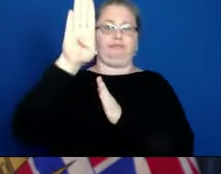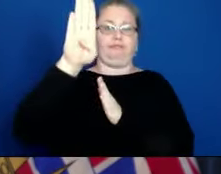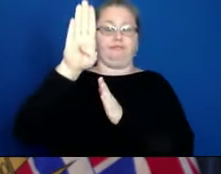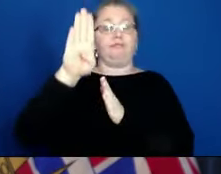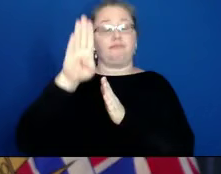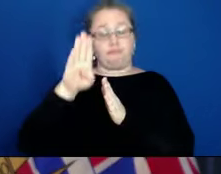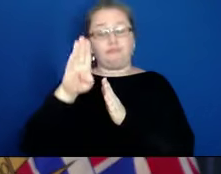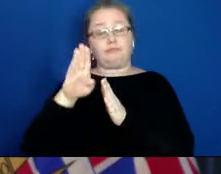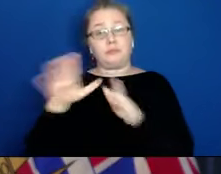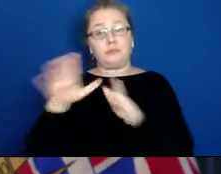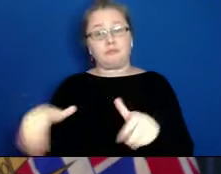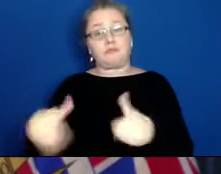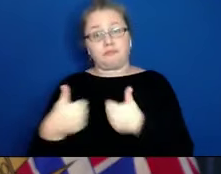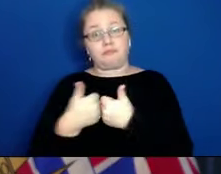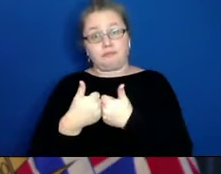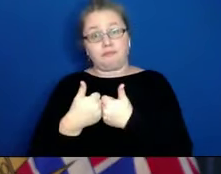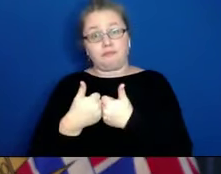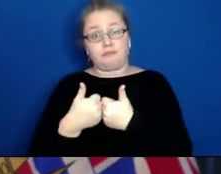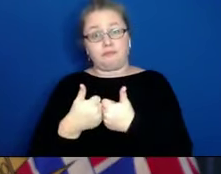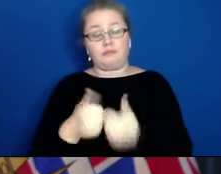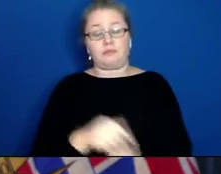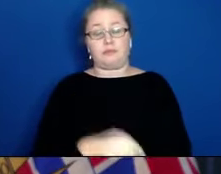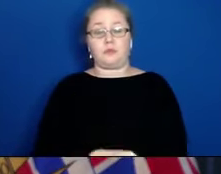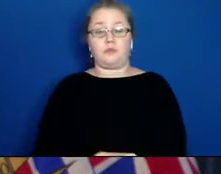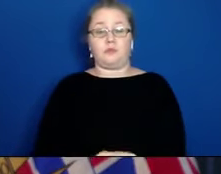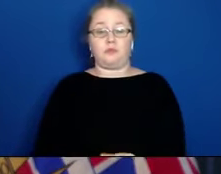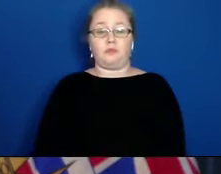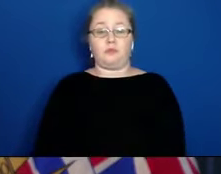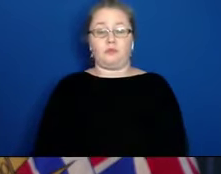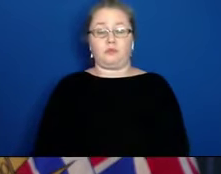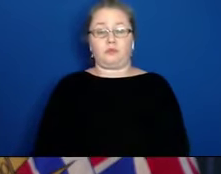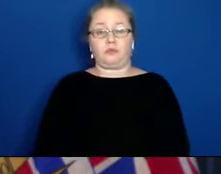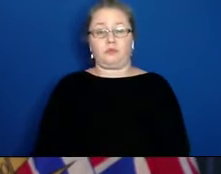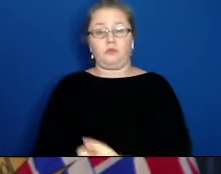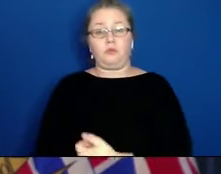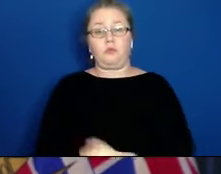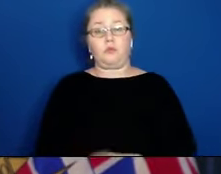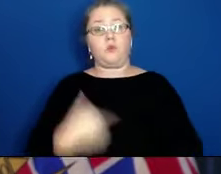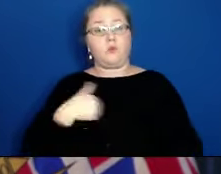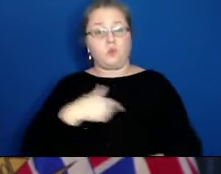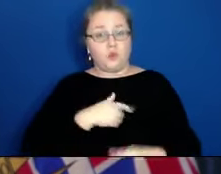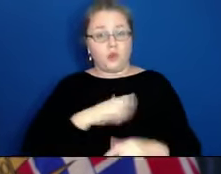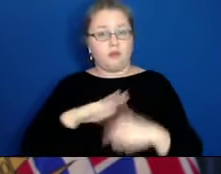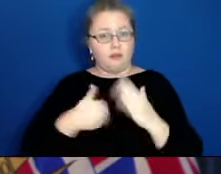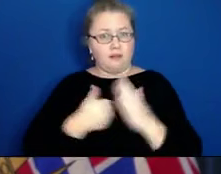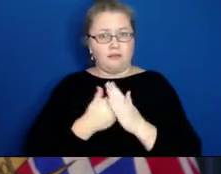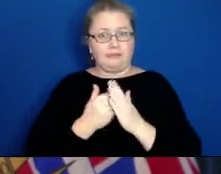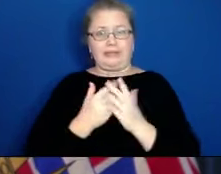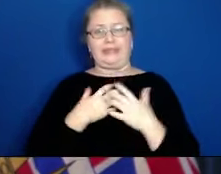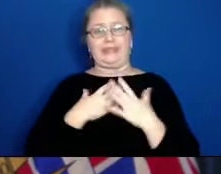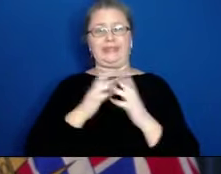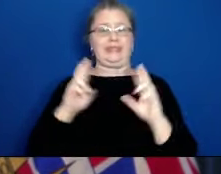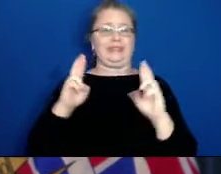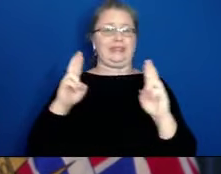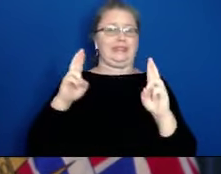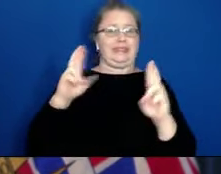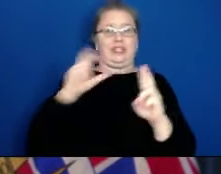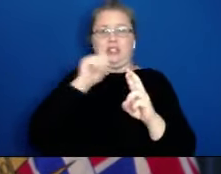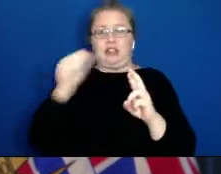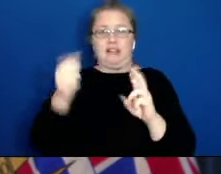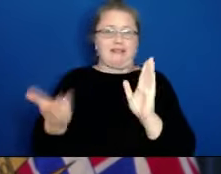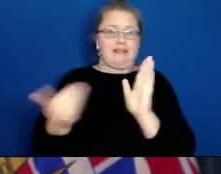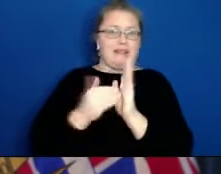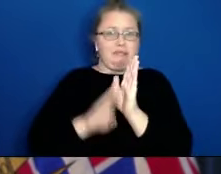challenge. While we all hoped that we would not experience a second wave, based on what has been happening